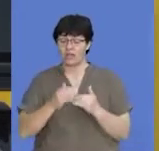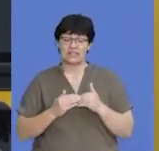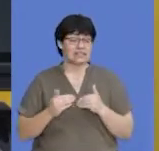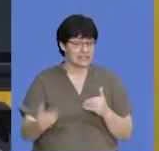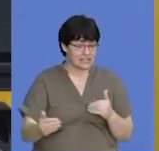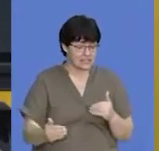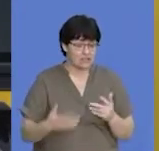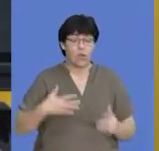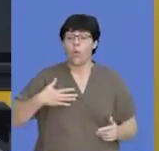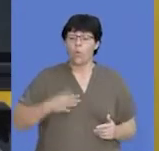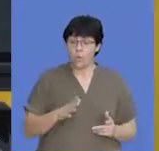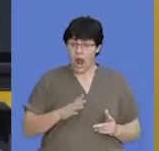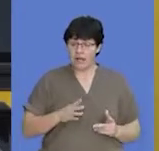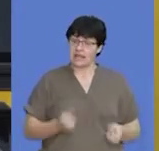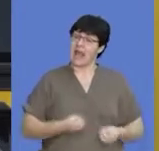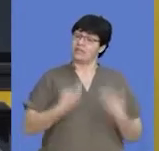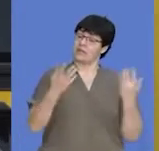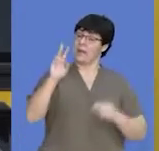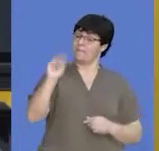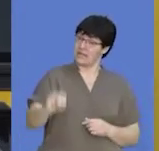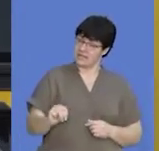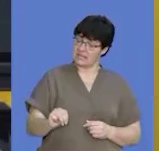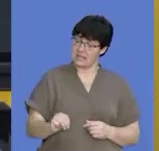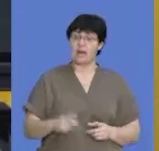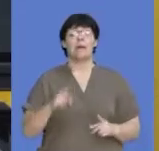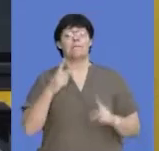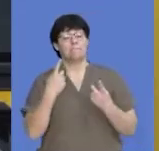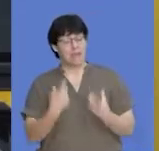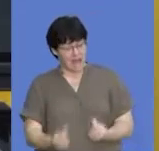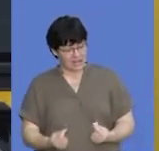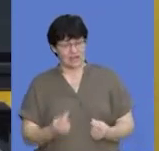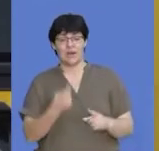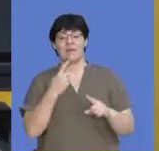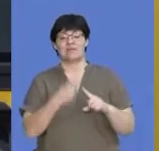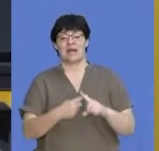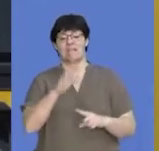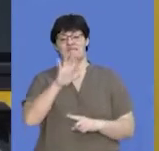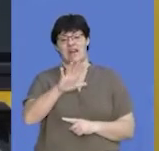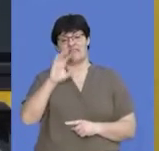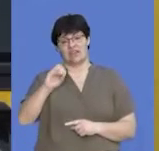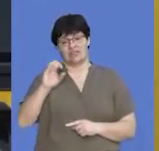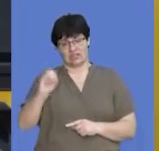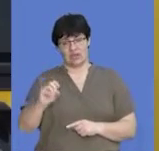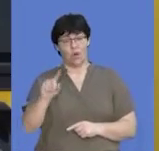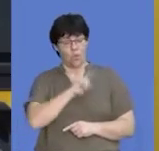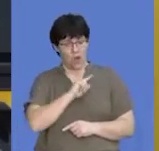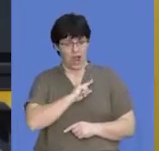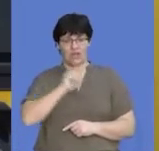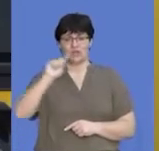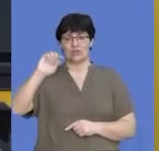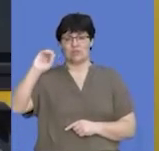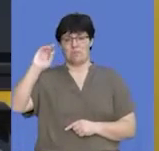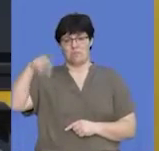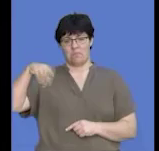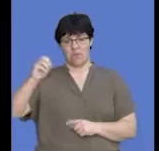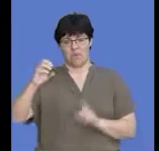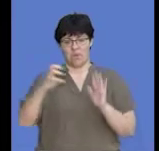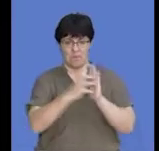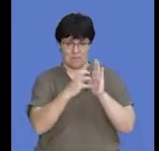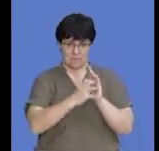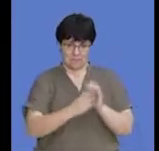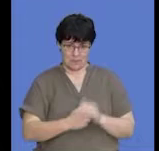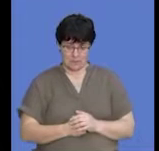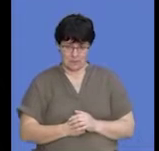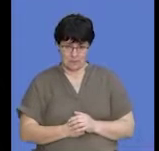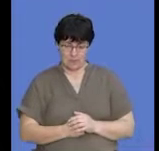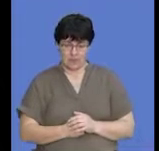distance and you want to express it in meters, you must multiply by 500 because it's a topographical map. When I do